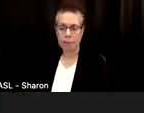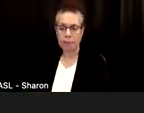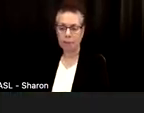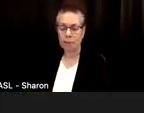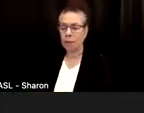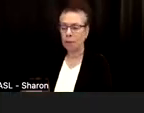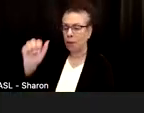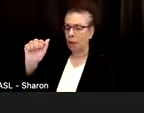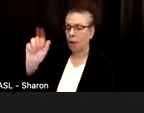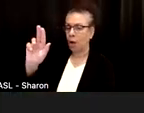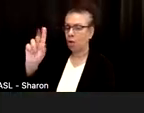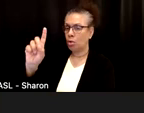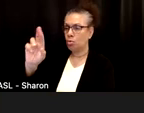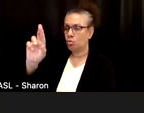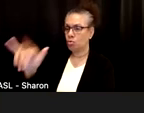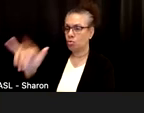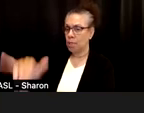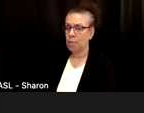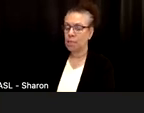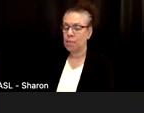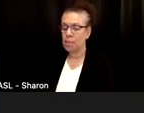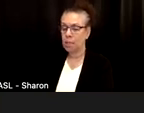Audrey, maybe you can answer that question.